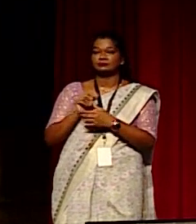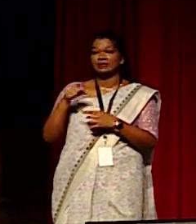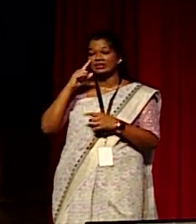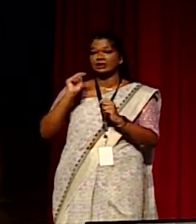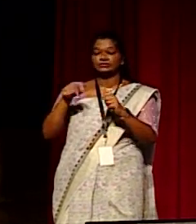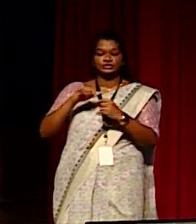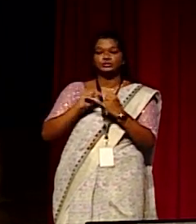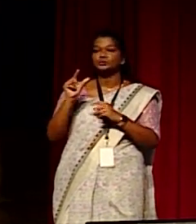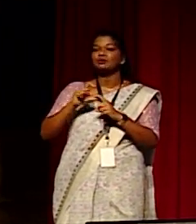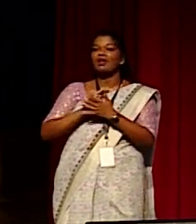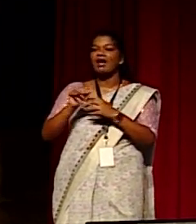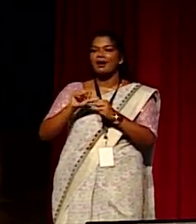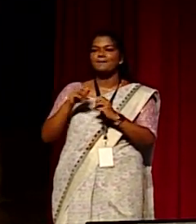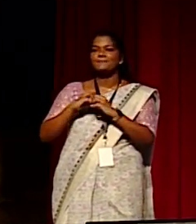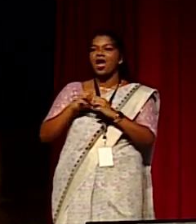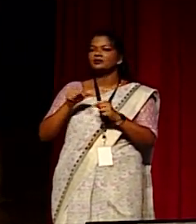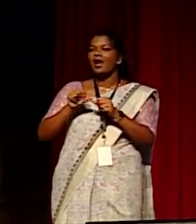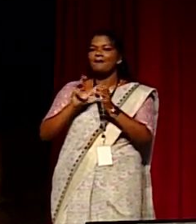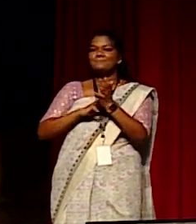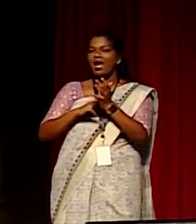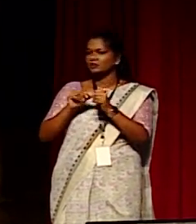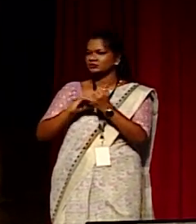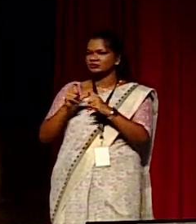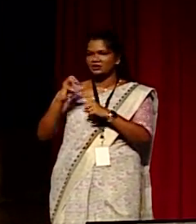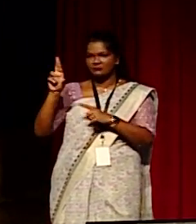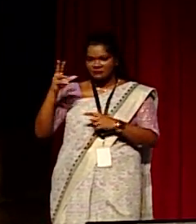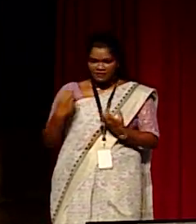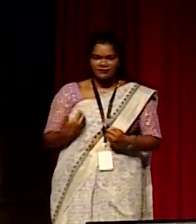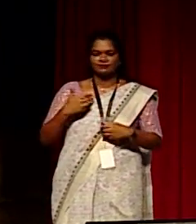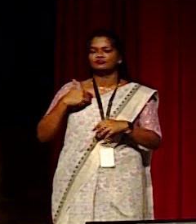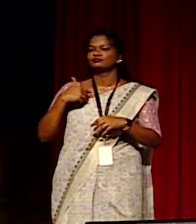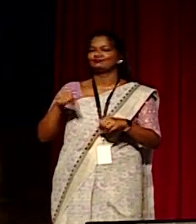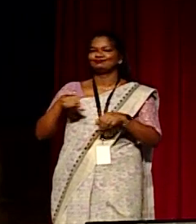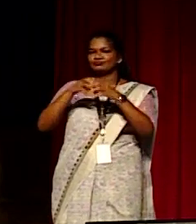Sudha Chandran is our brand ambassador and a personal friend.